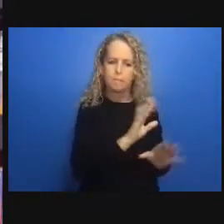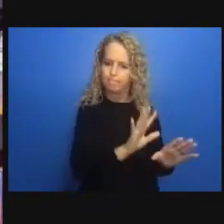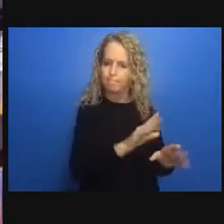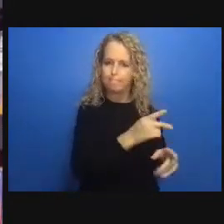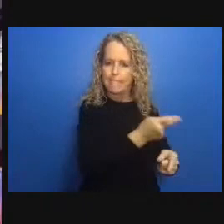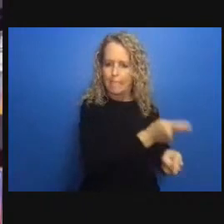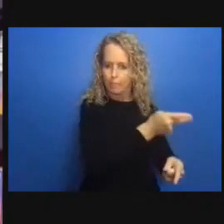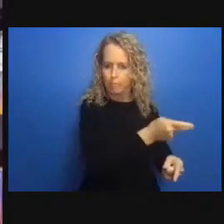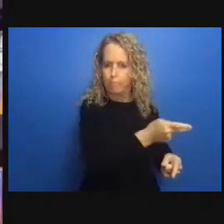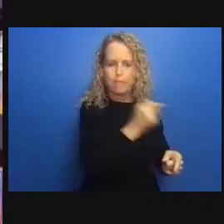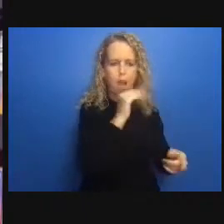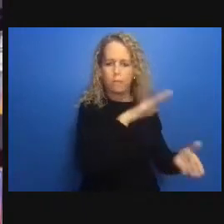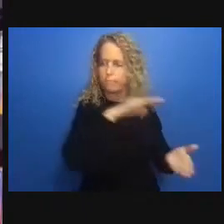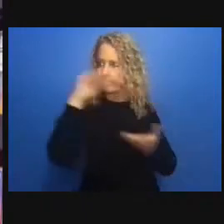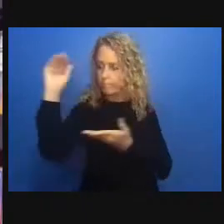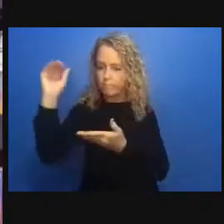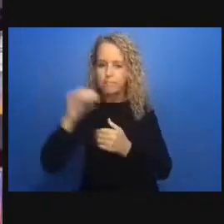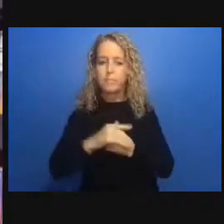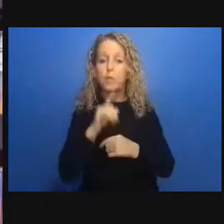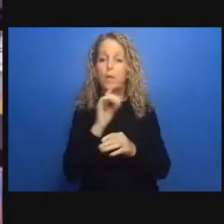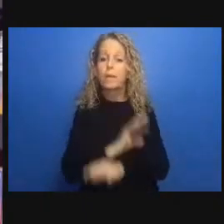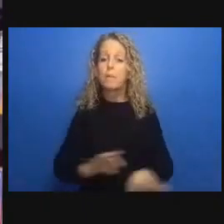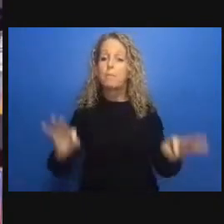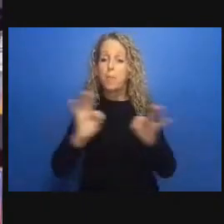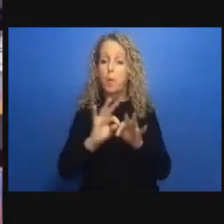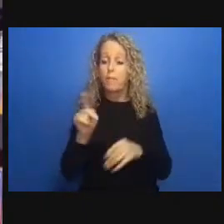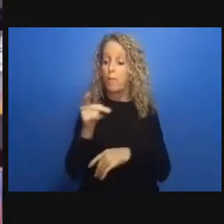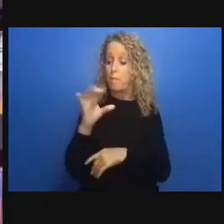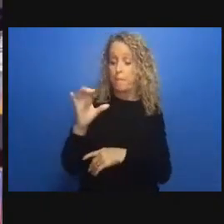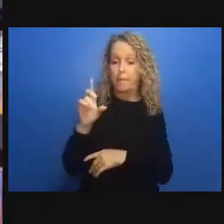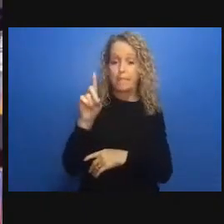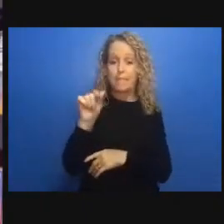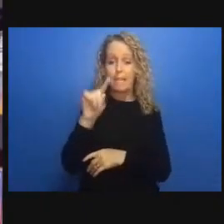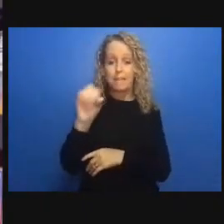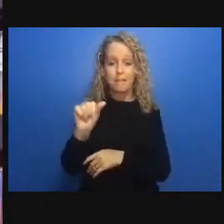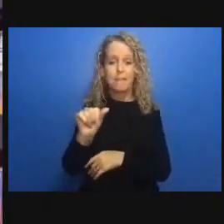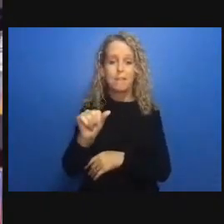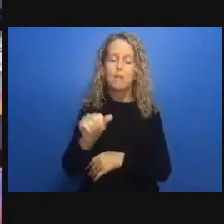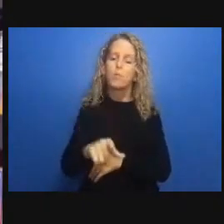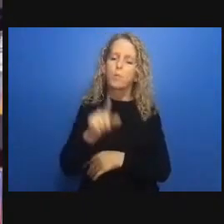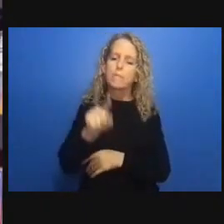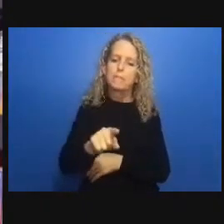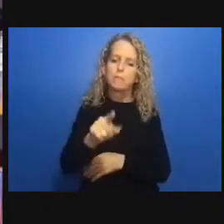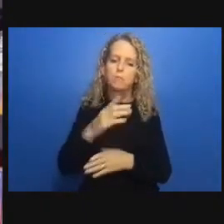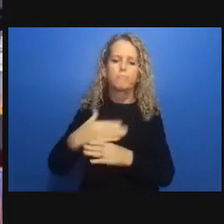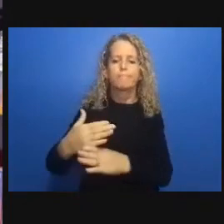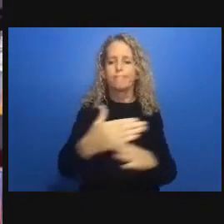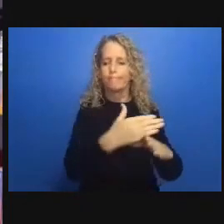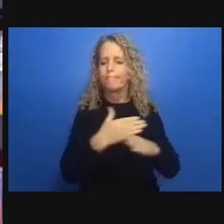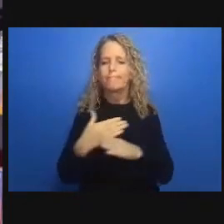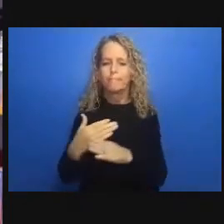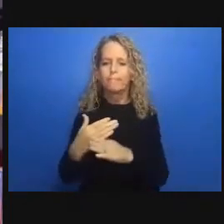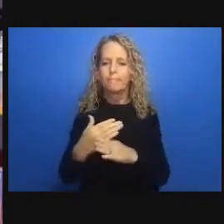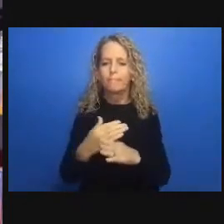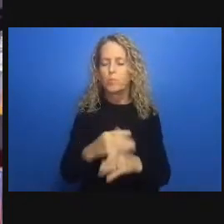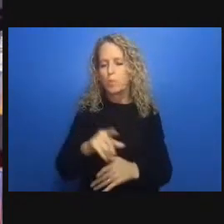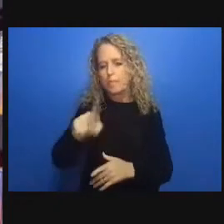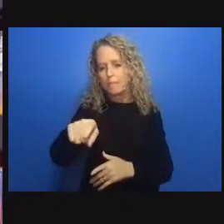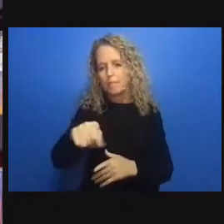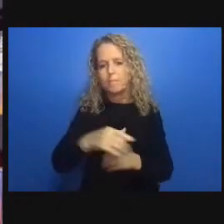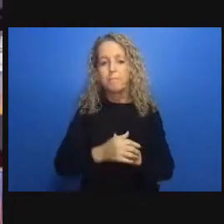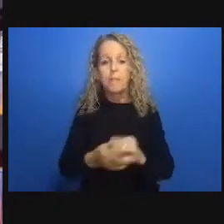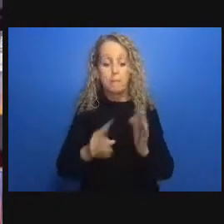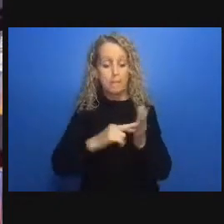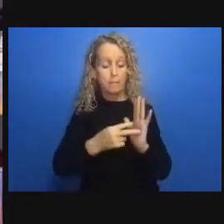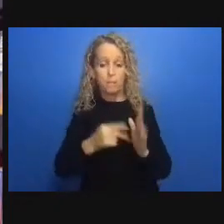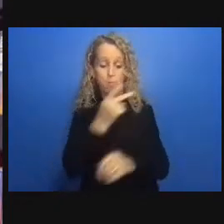default policy for Nova Scotian public data. The province needs to recognize that it collects data